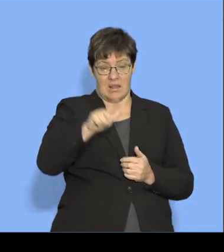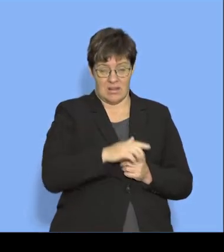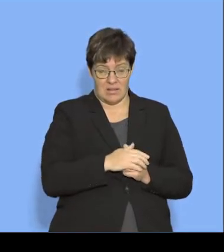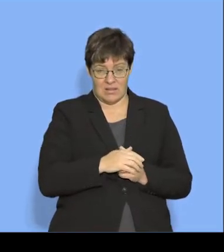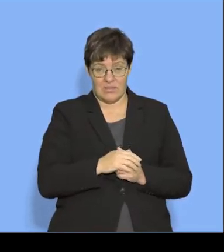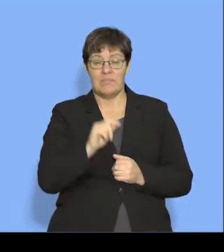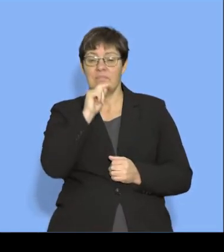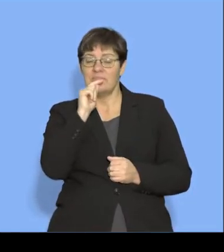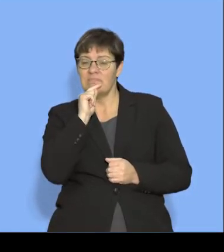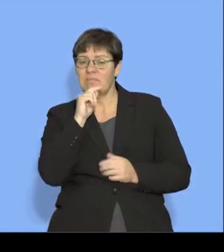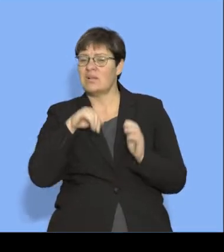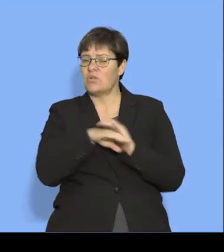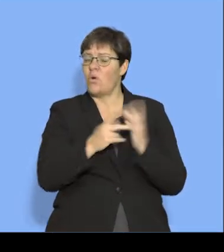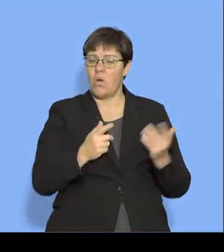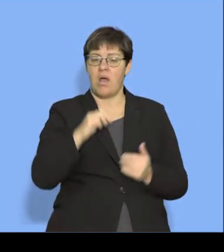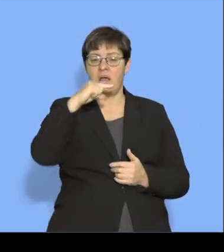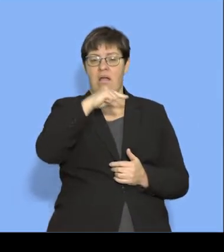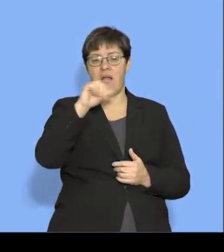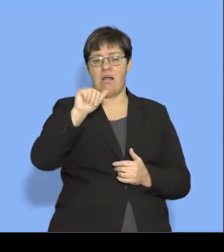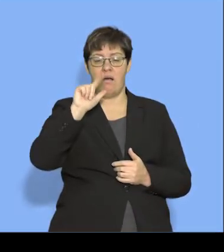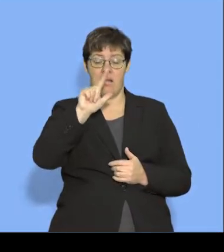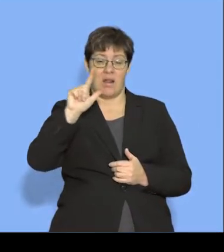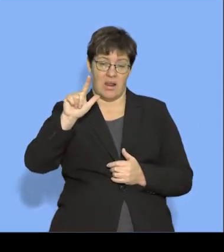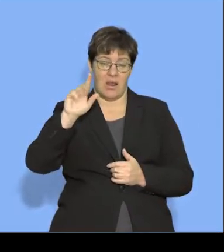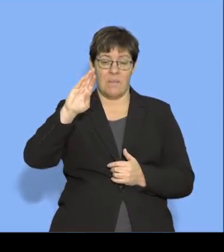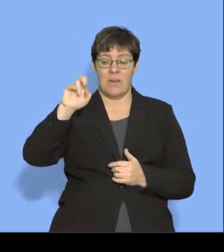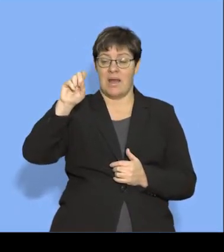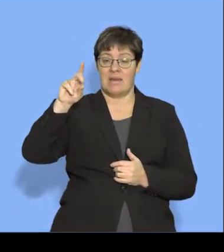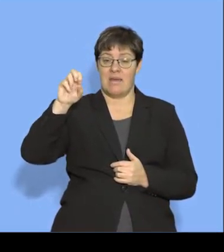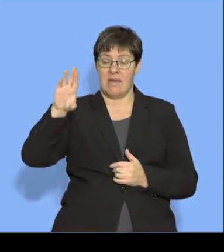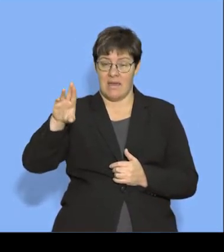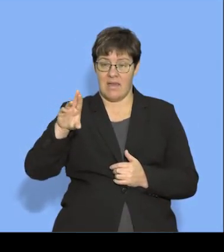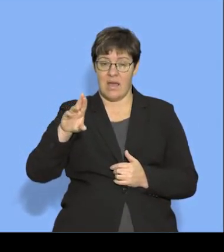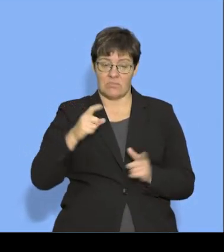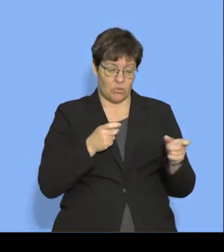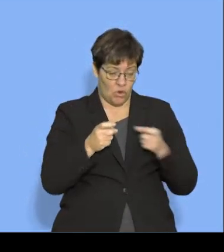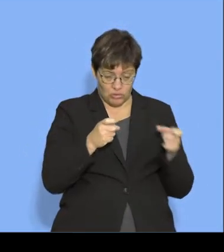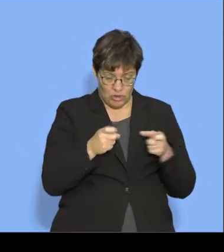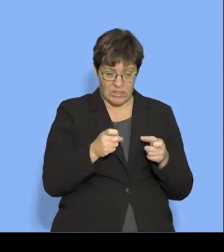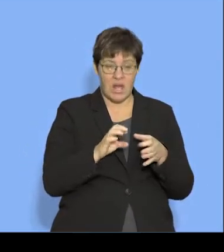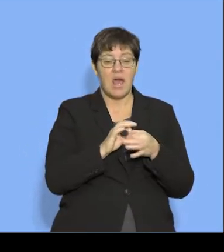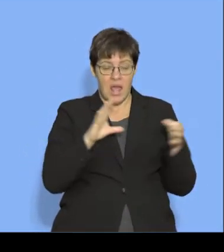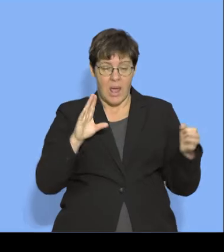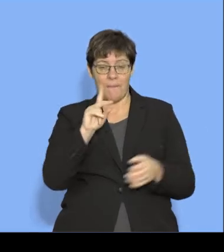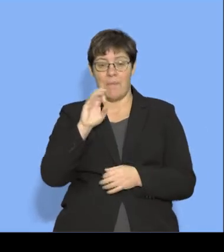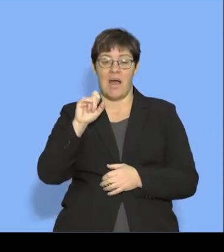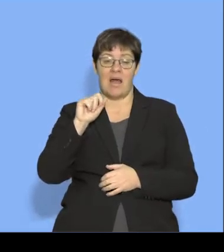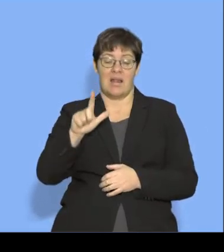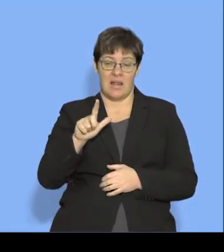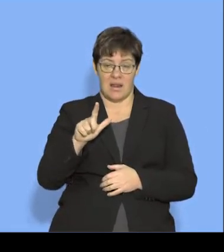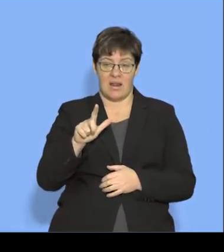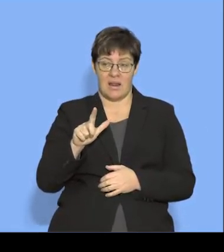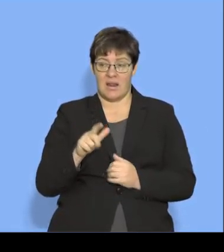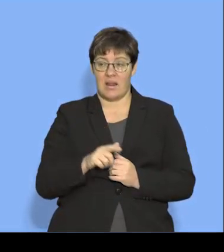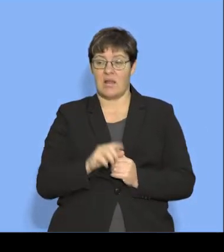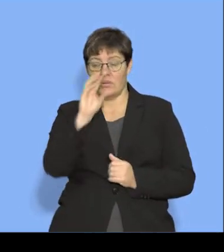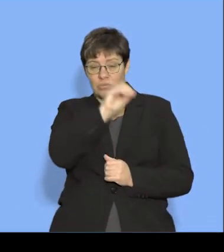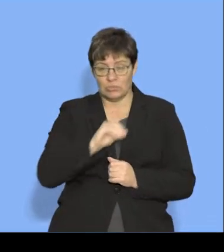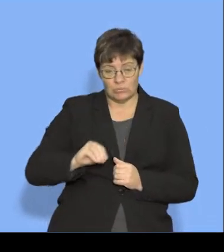stored in the gallbladder, and that gallbladder concentrates the bile and then releases the bile